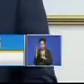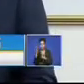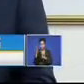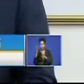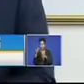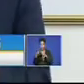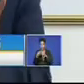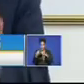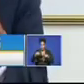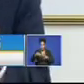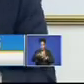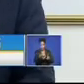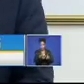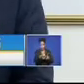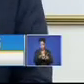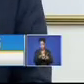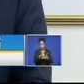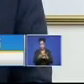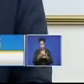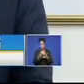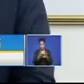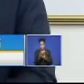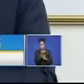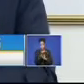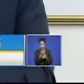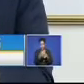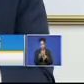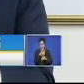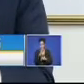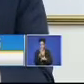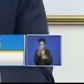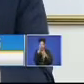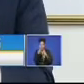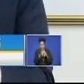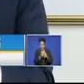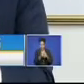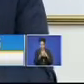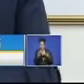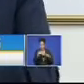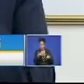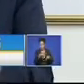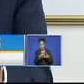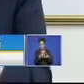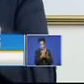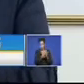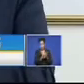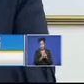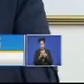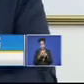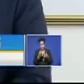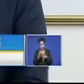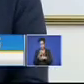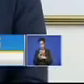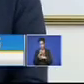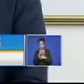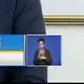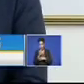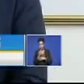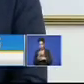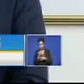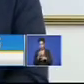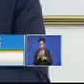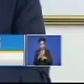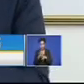route to the U.S. That's their final destination. However, it's not unusual that some may